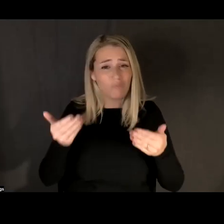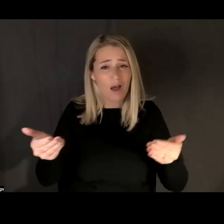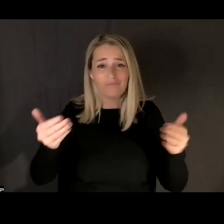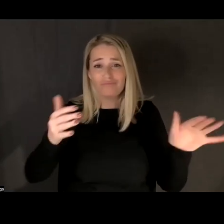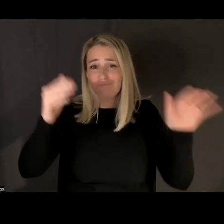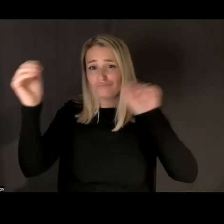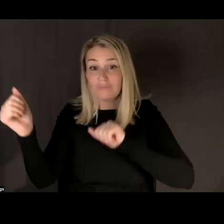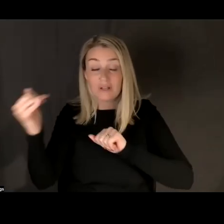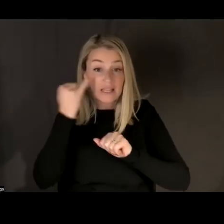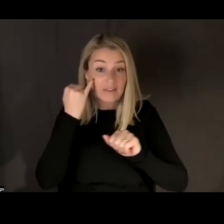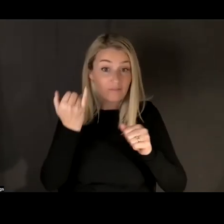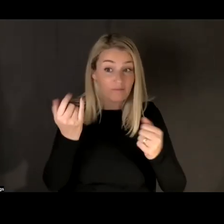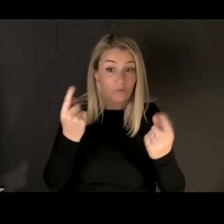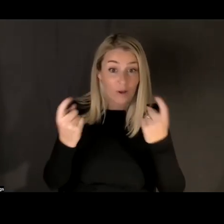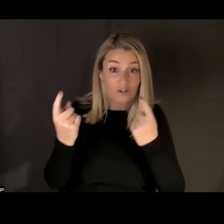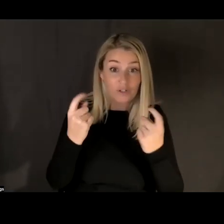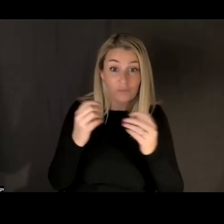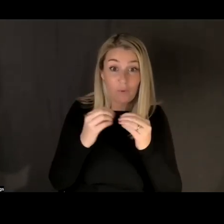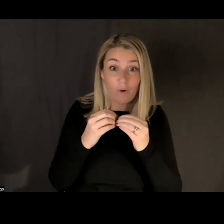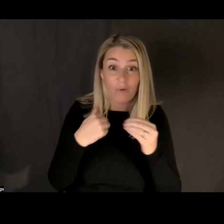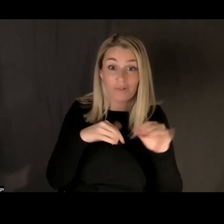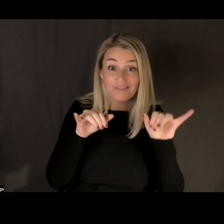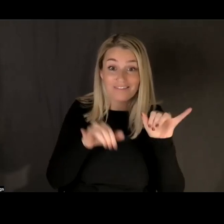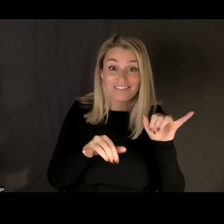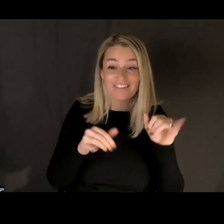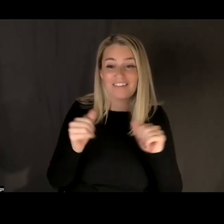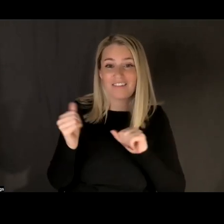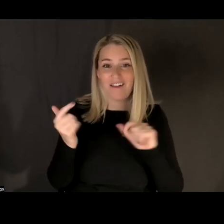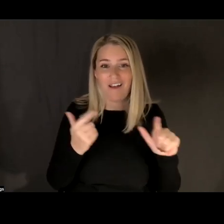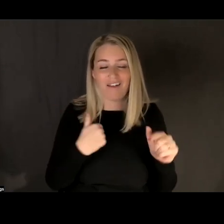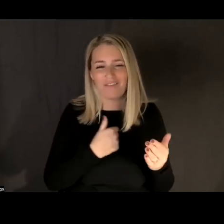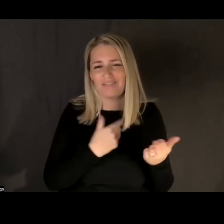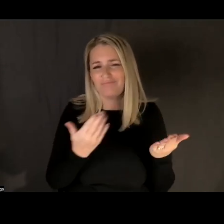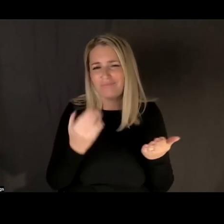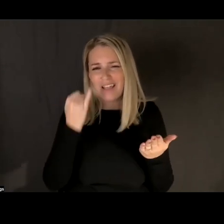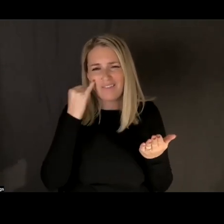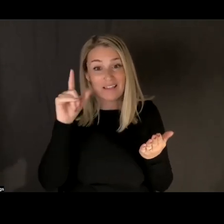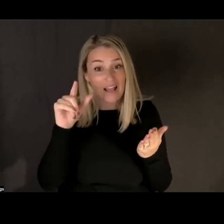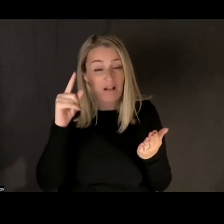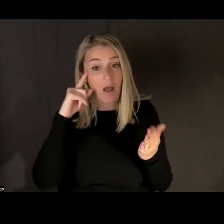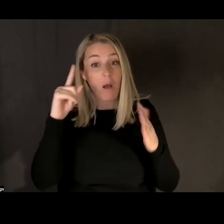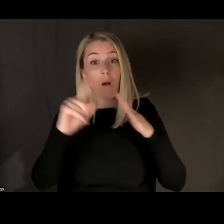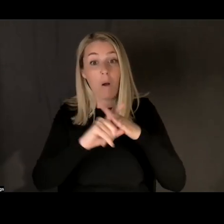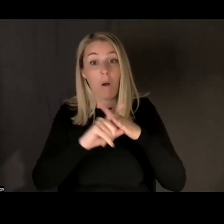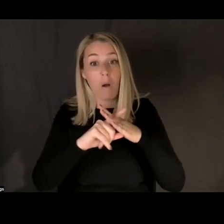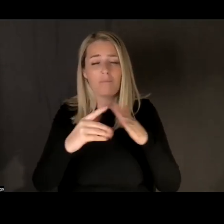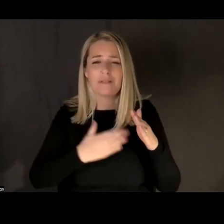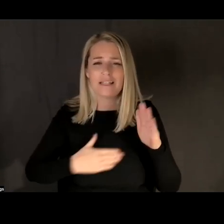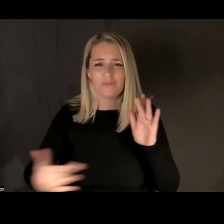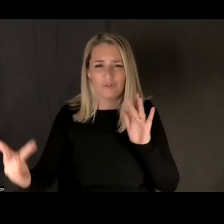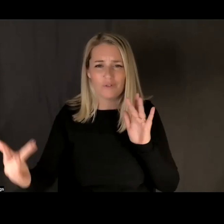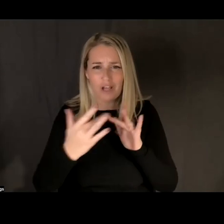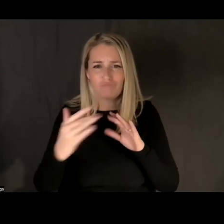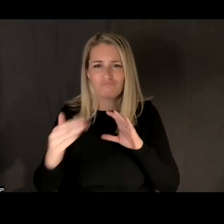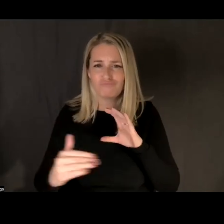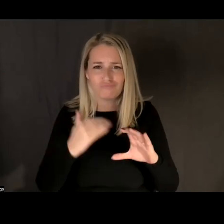would like answered. All of us are always here. If you think of things later, please reach out. Happy to talk about